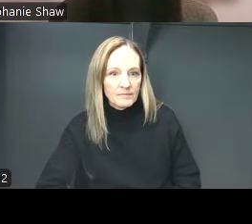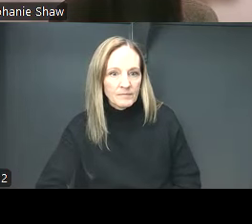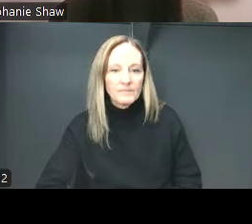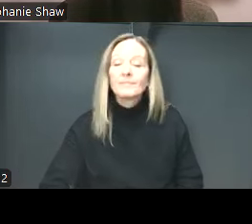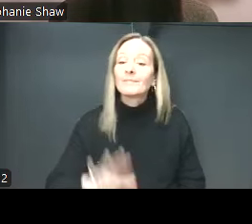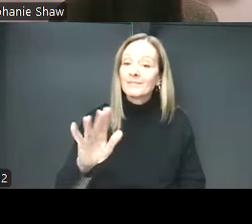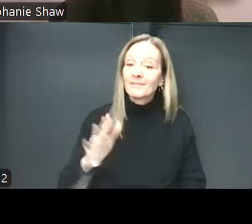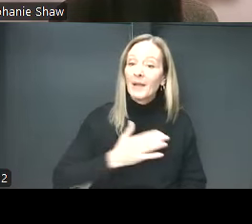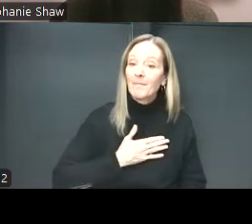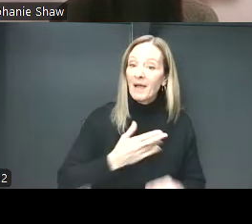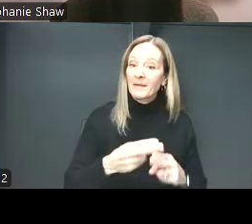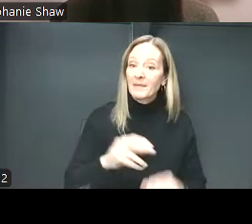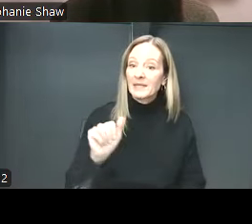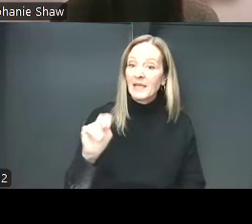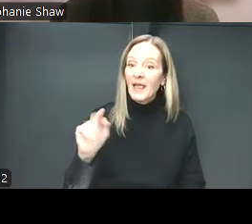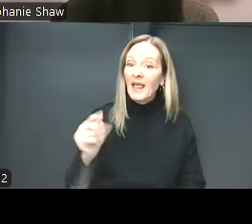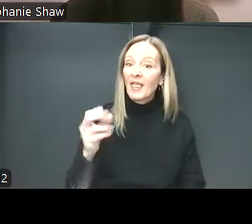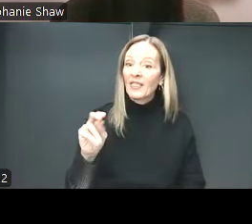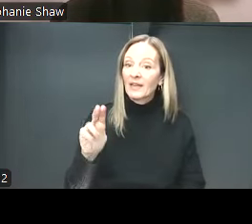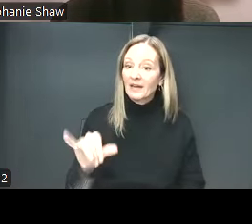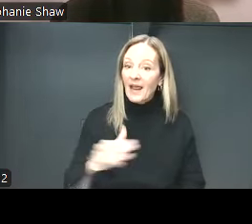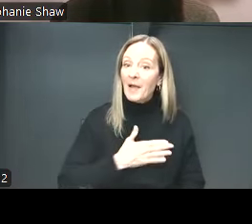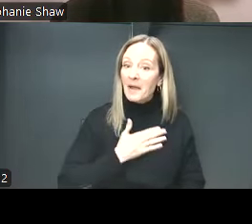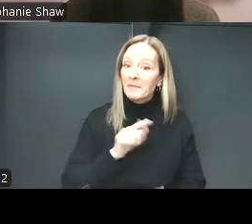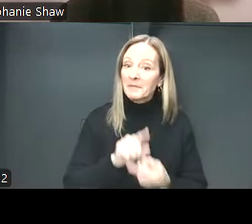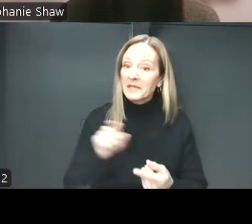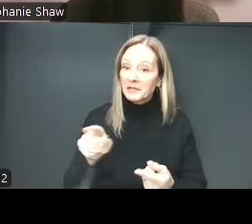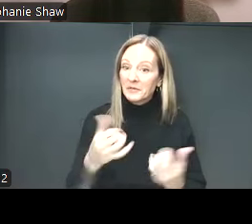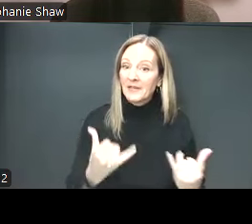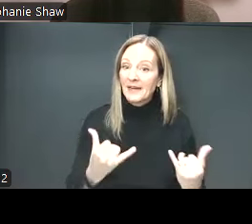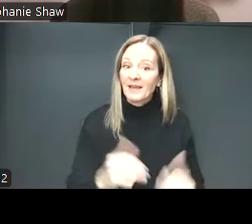My name is Anthony, and I'm so happy to be meeting with you today.